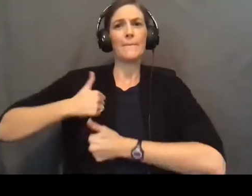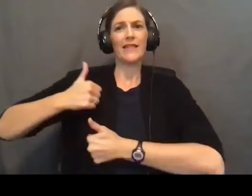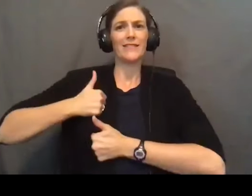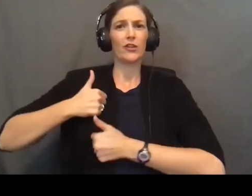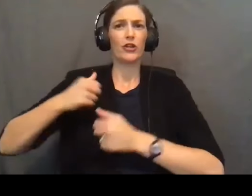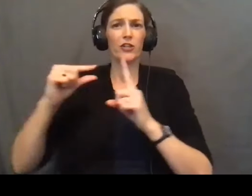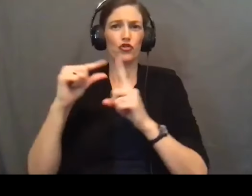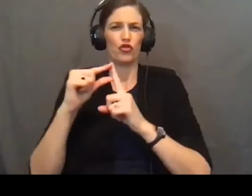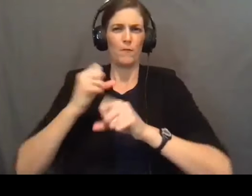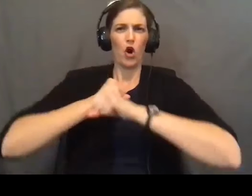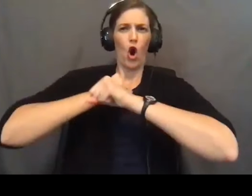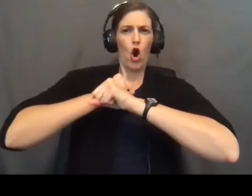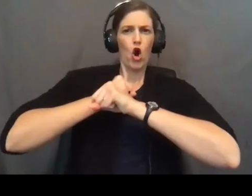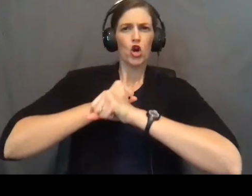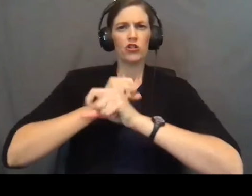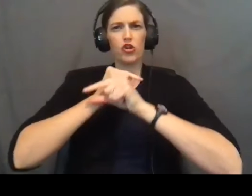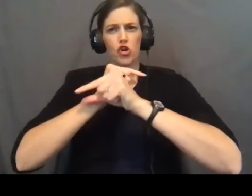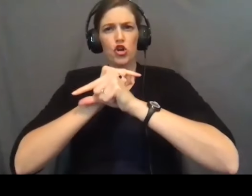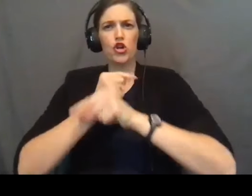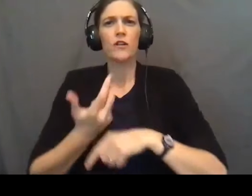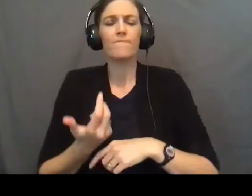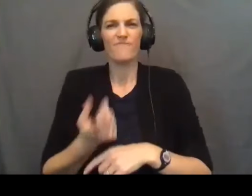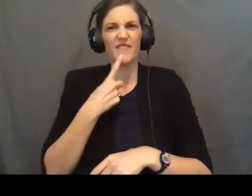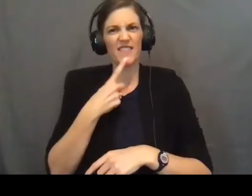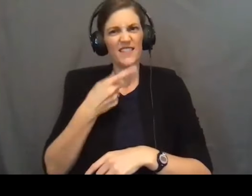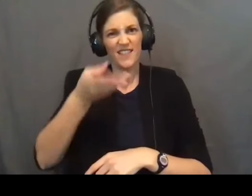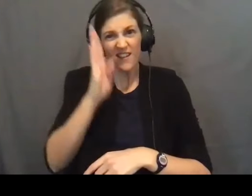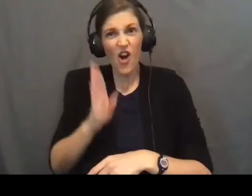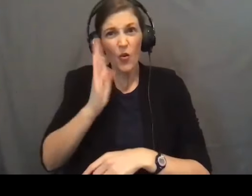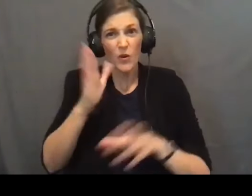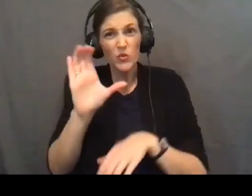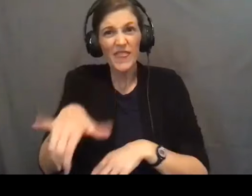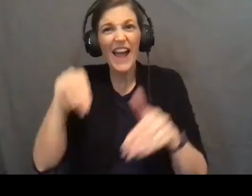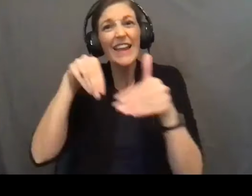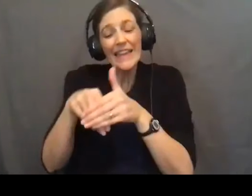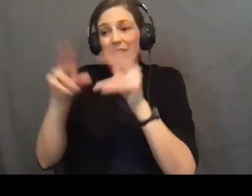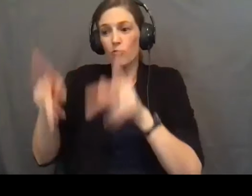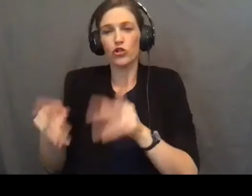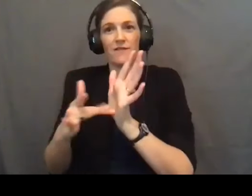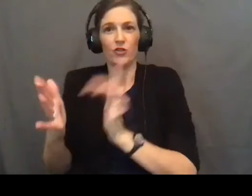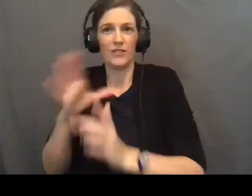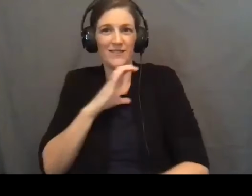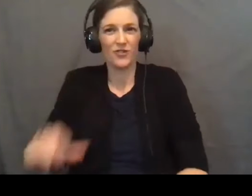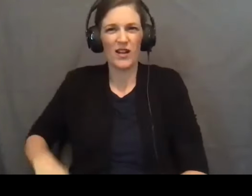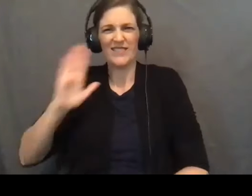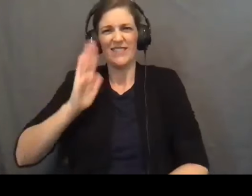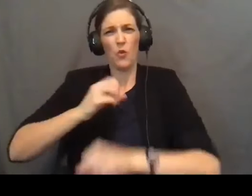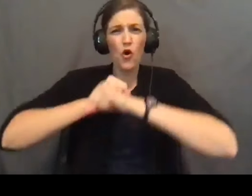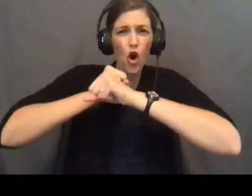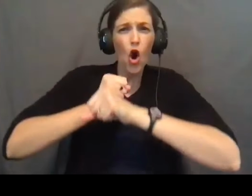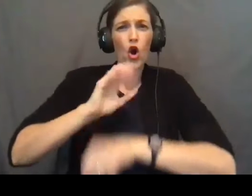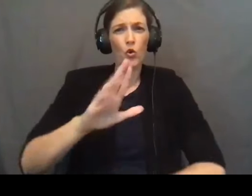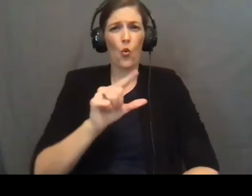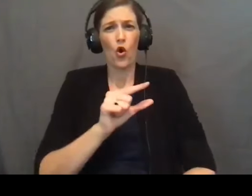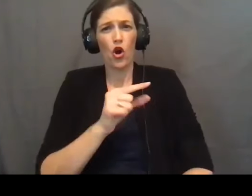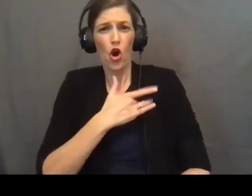this term guard to say, this is what God's going to do in the person of Jesus Christ. He's going to guard your heart. He's going